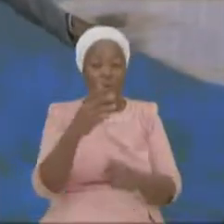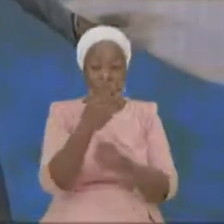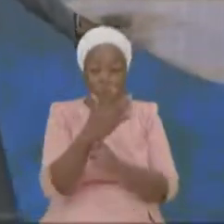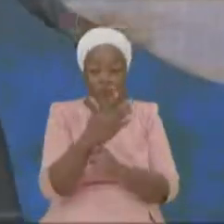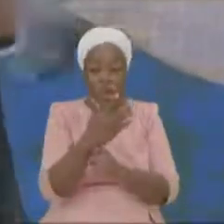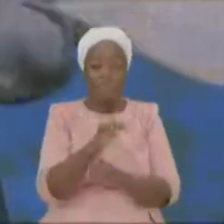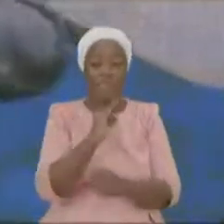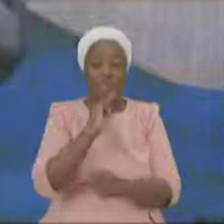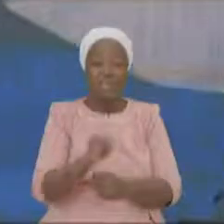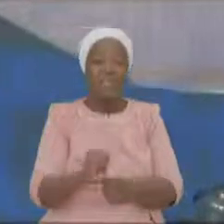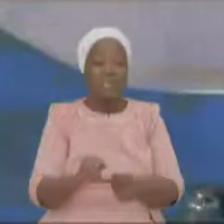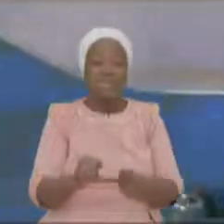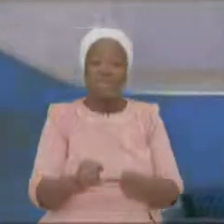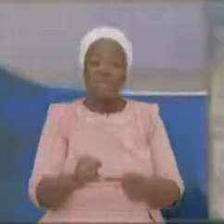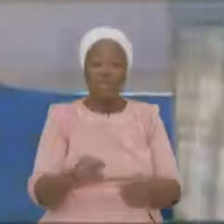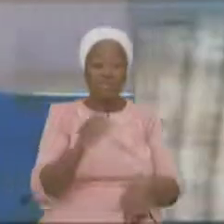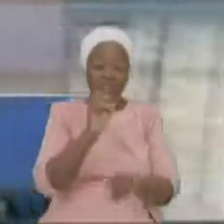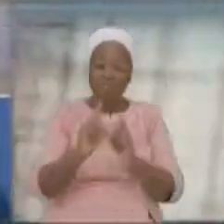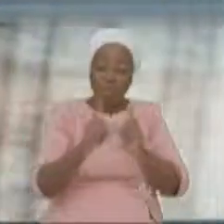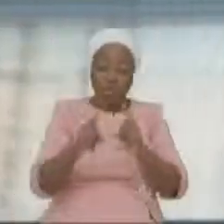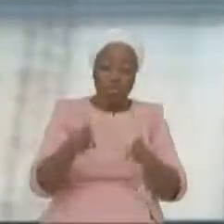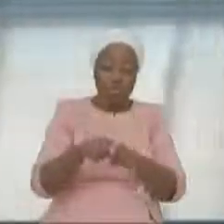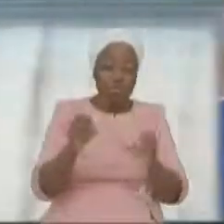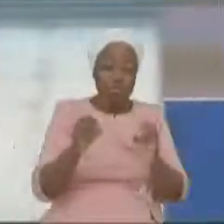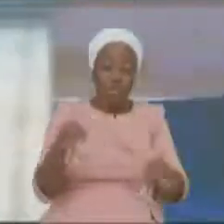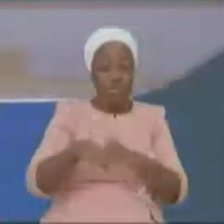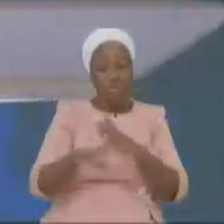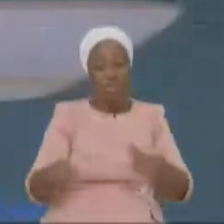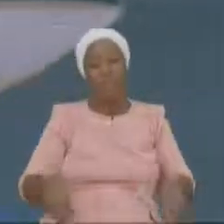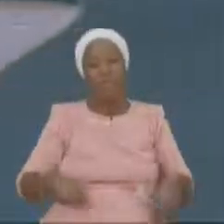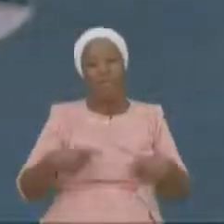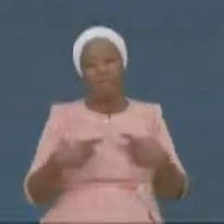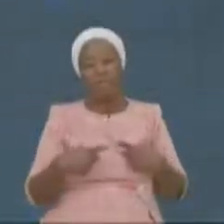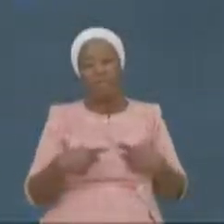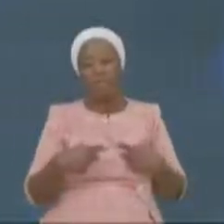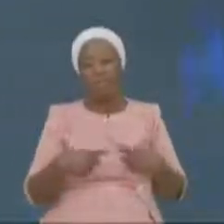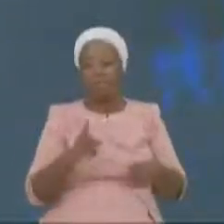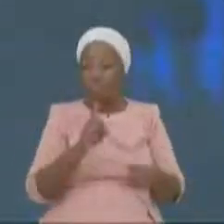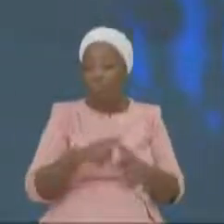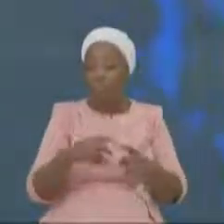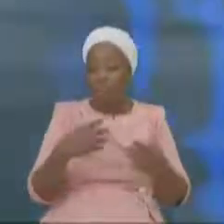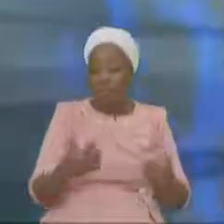alive in your life. But the next line now,